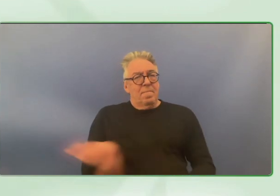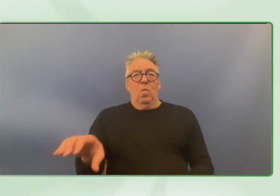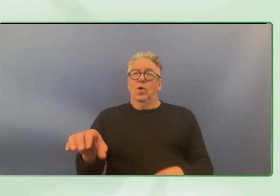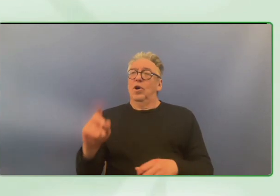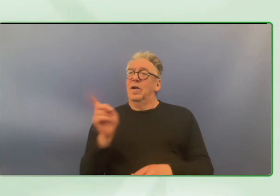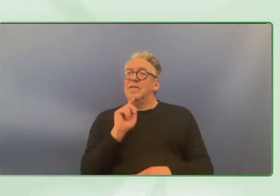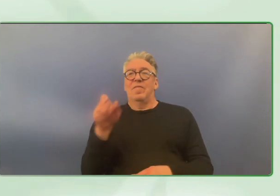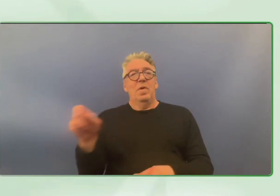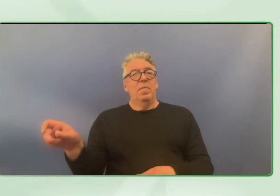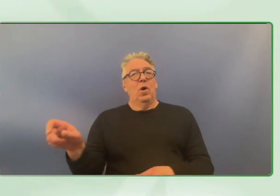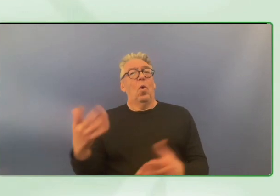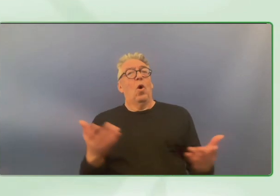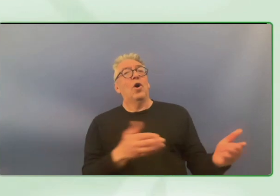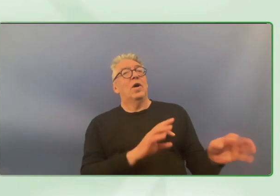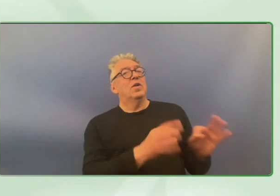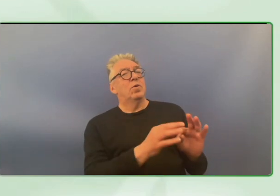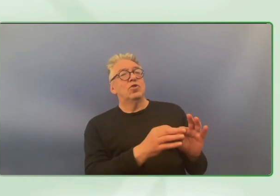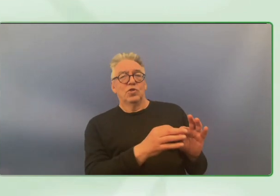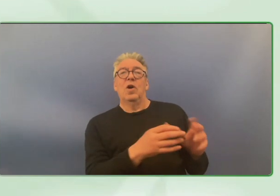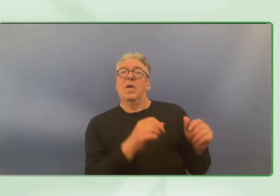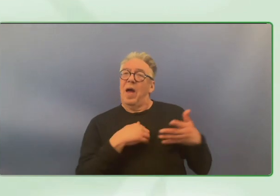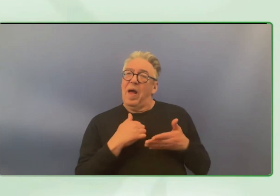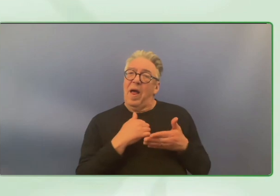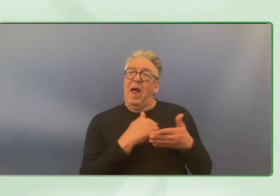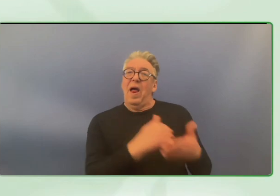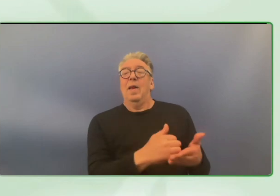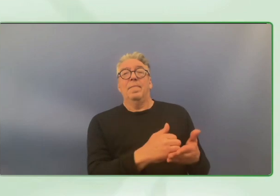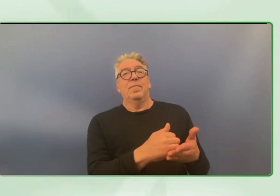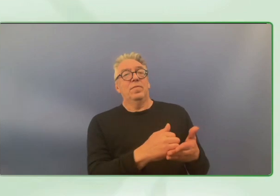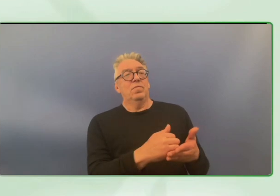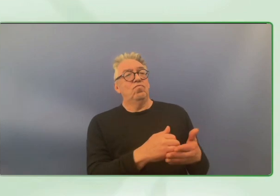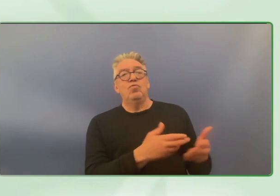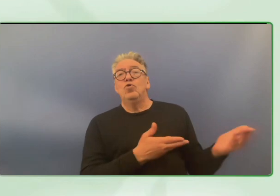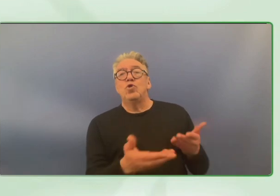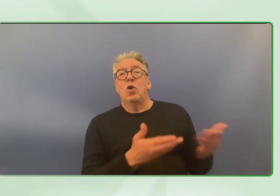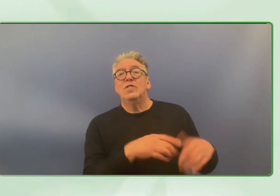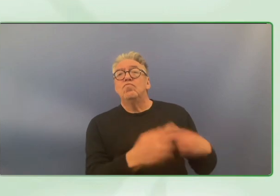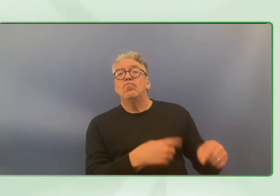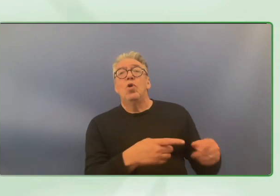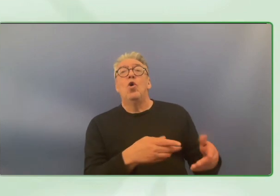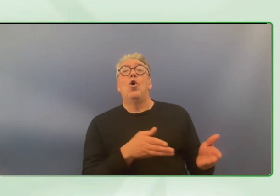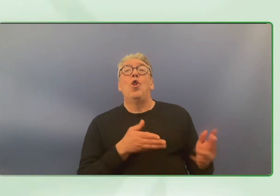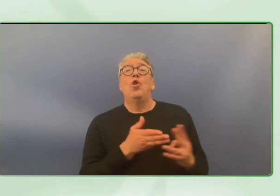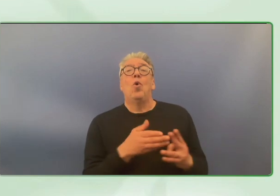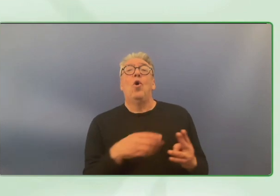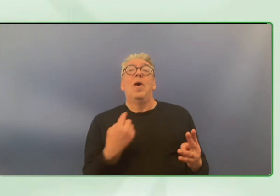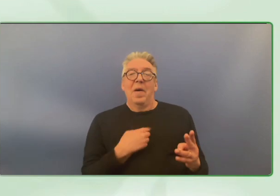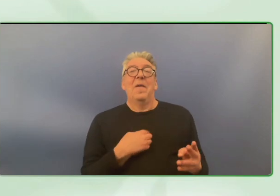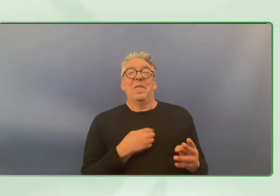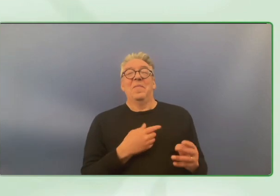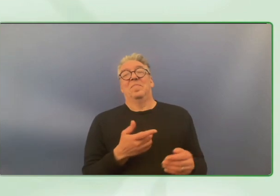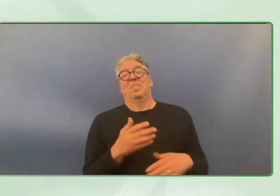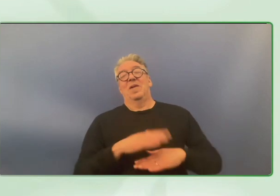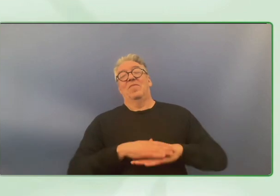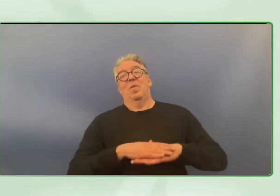those services to run those services on our platform. Okay, so again, power to the people. I think that's the last sentence